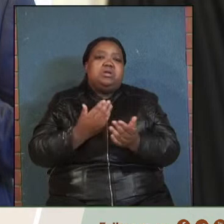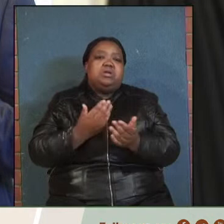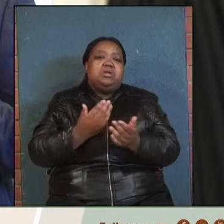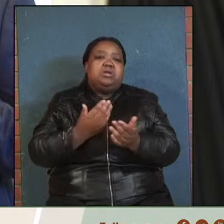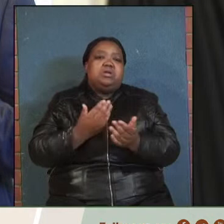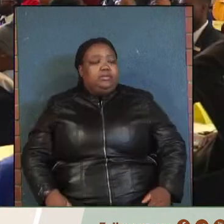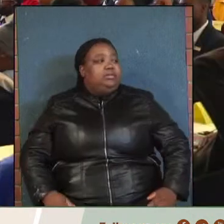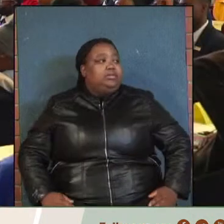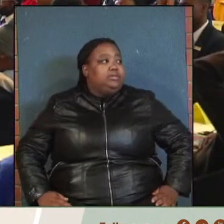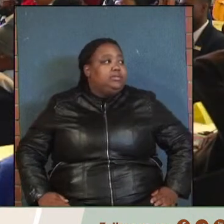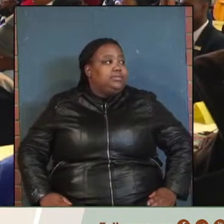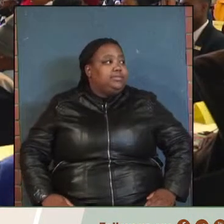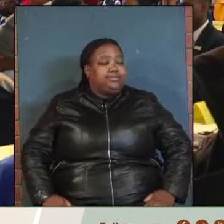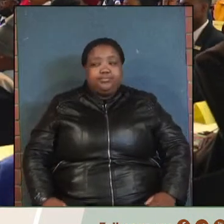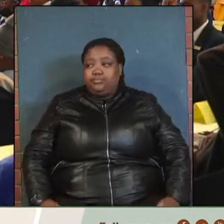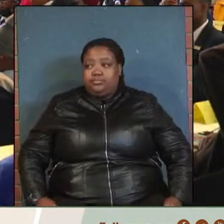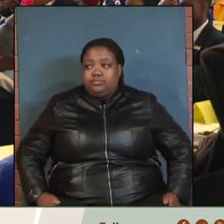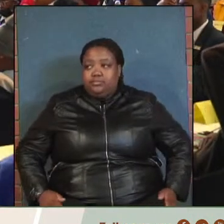honor and respect.